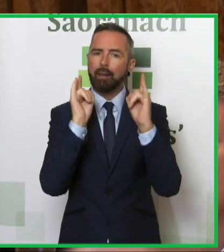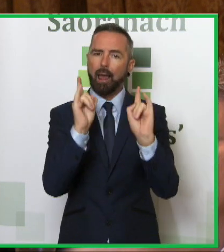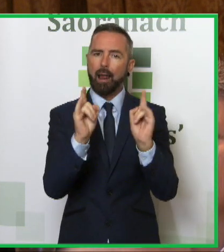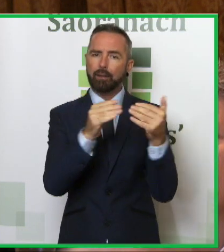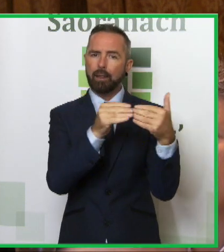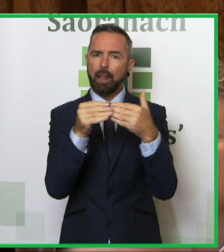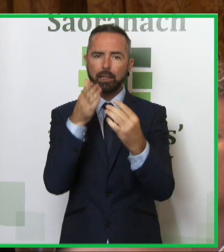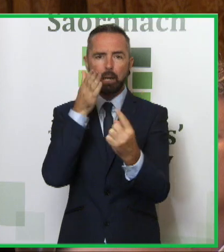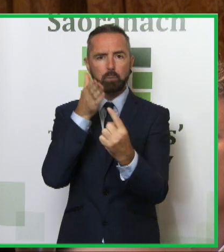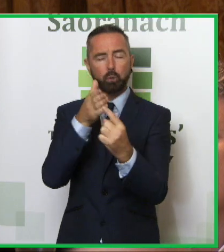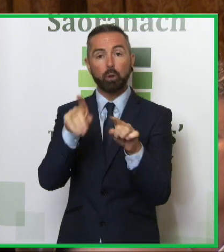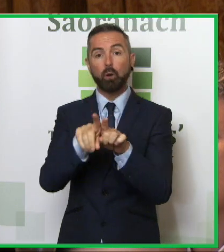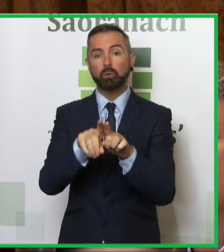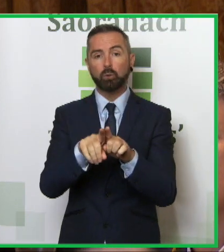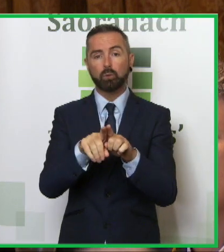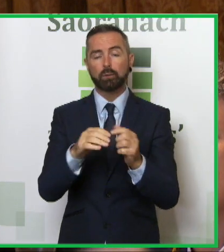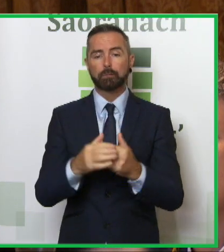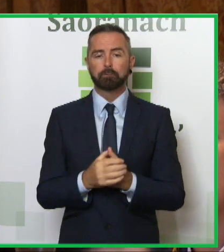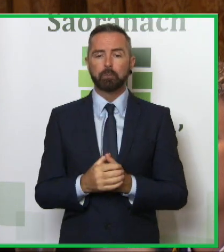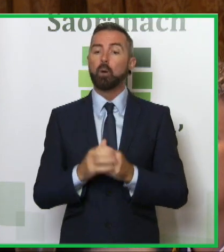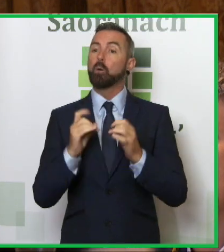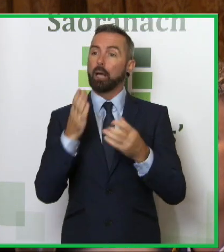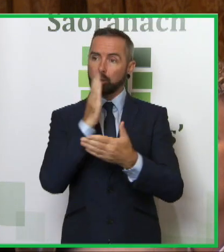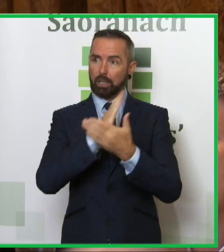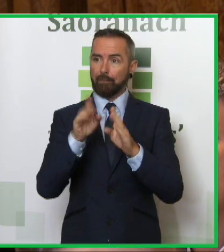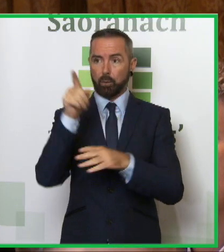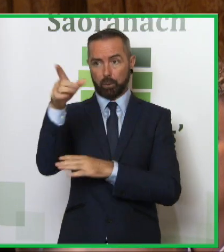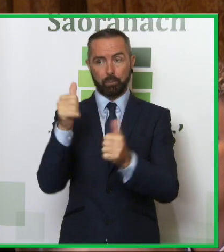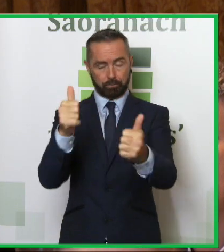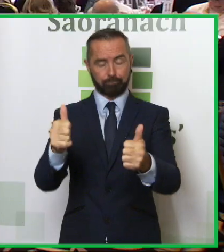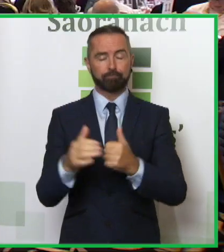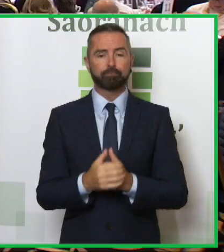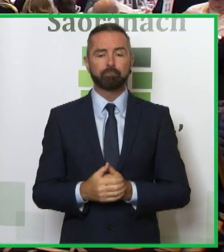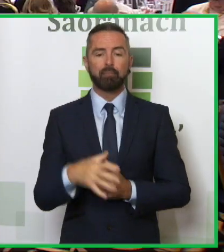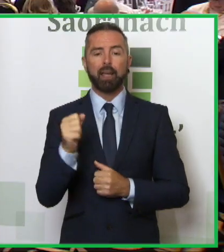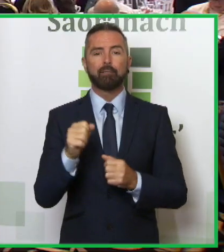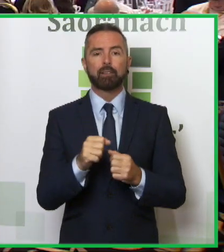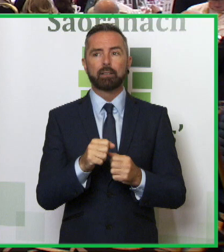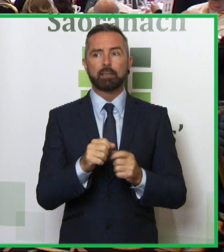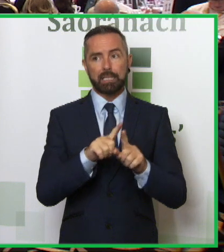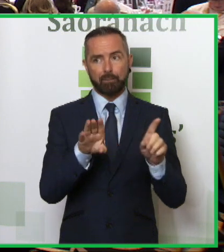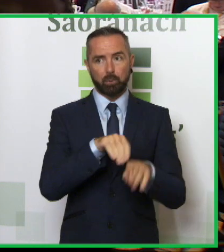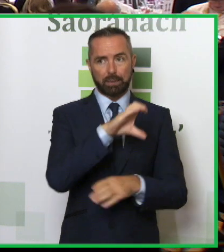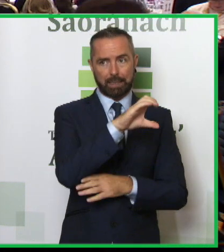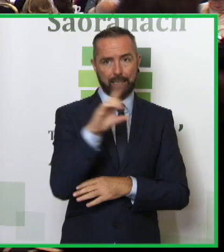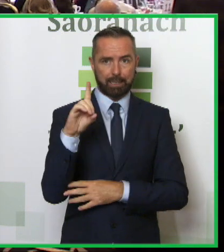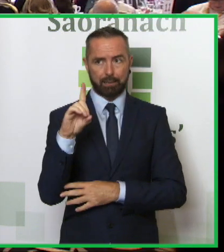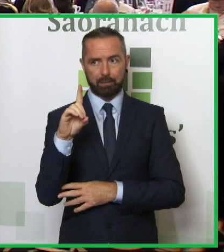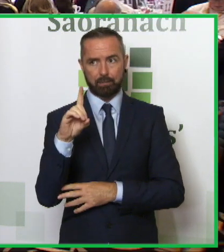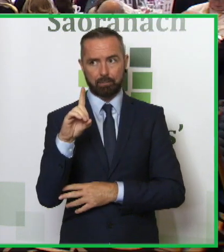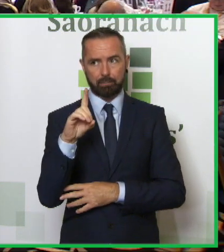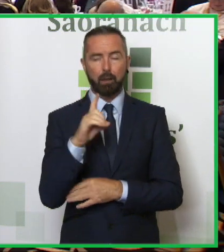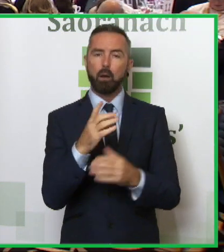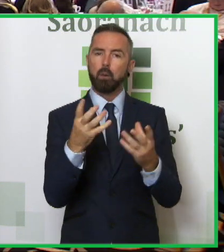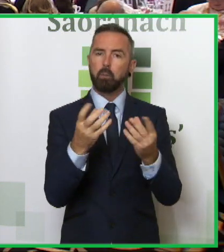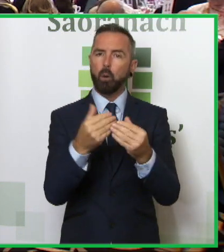approach? So maybe I can clarify that, right? So there are distinct differences between option C and option D. Both